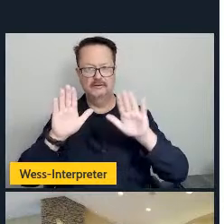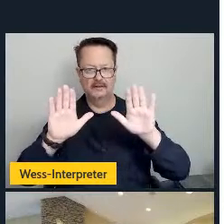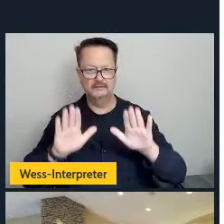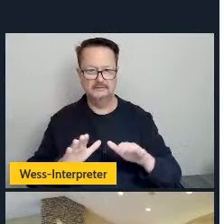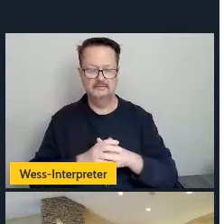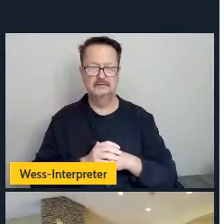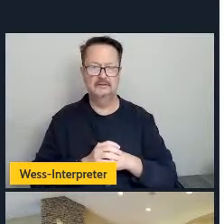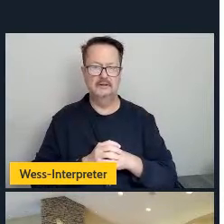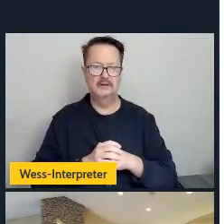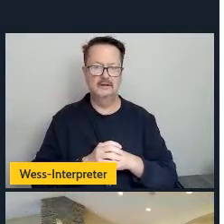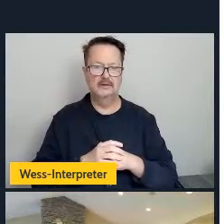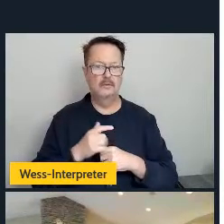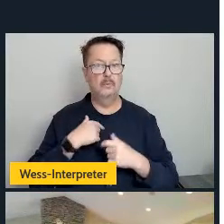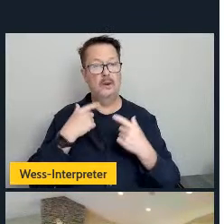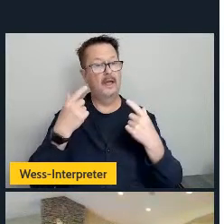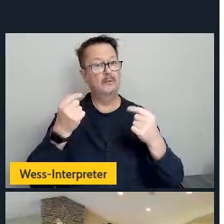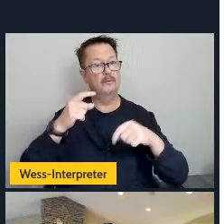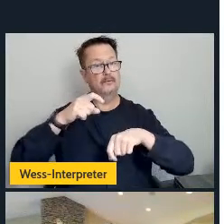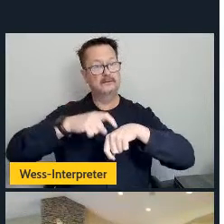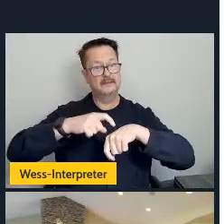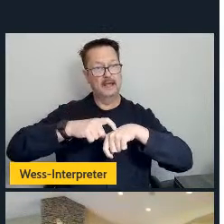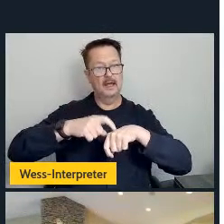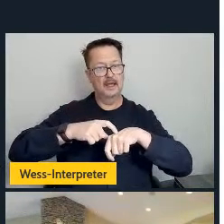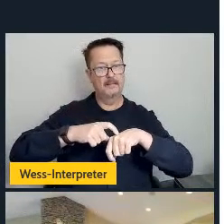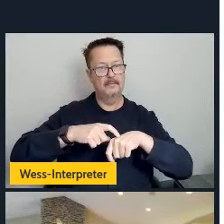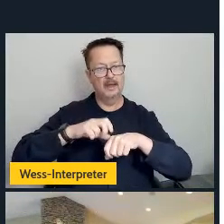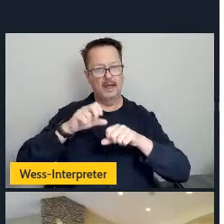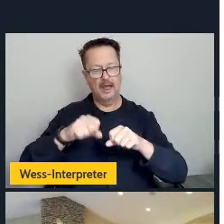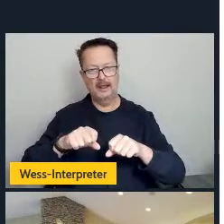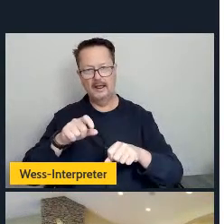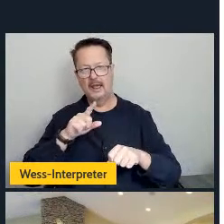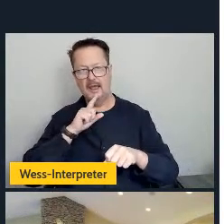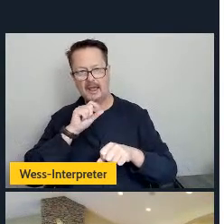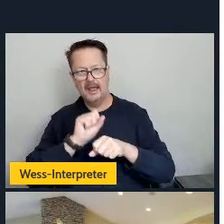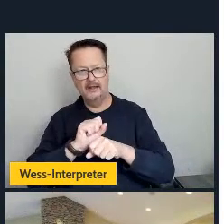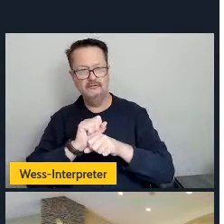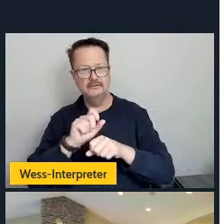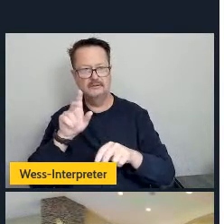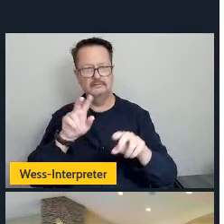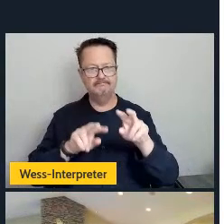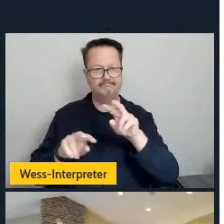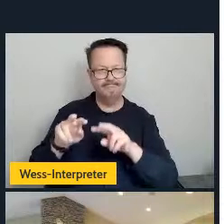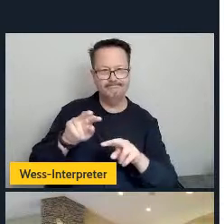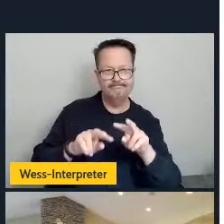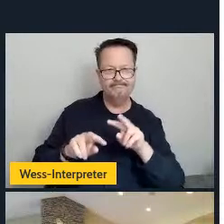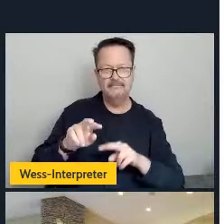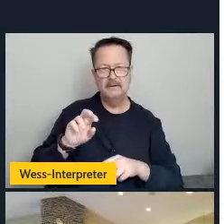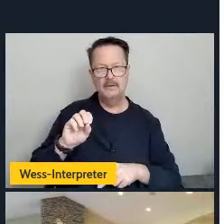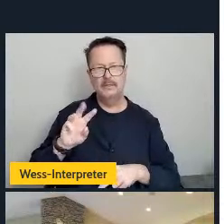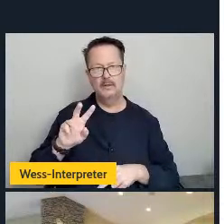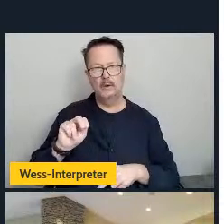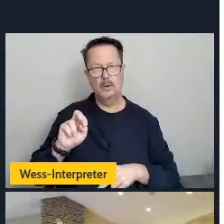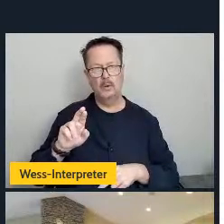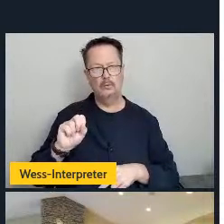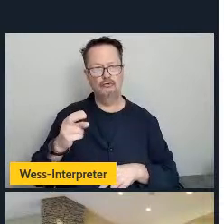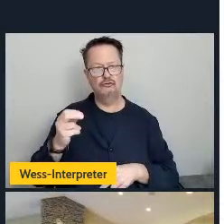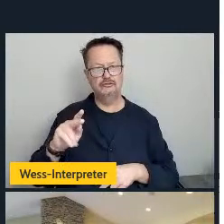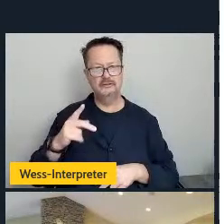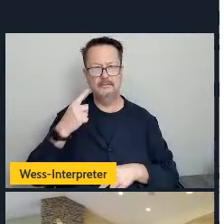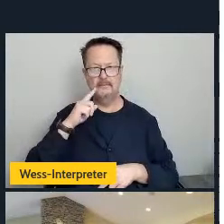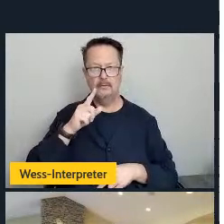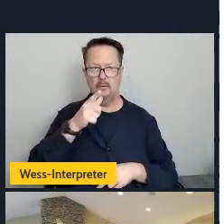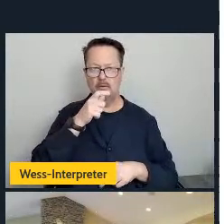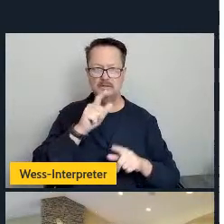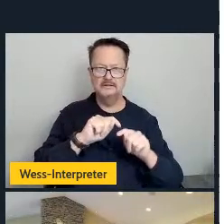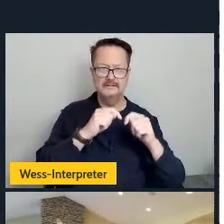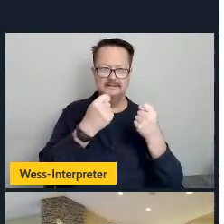So what I can do over time, I can actually split the ownership on these components to different teams.